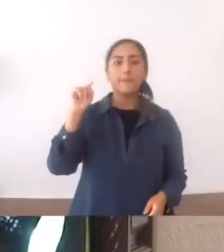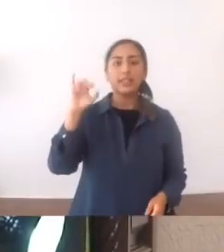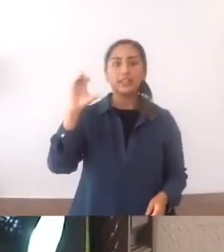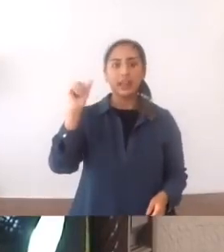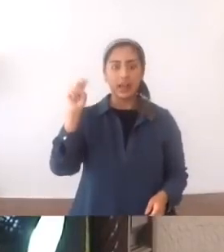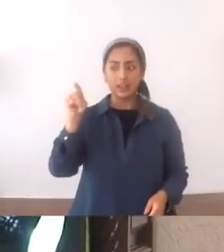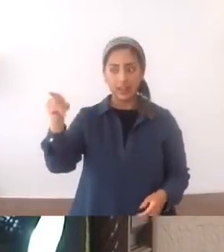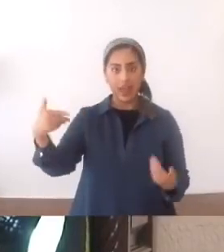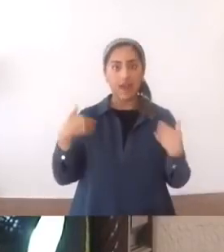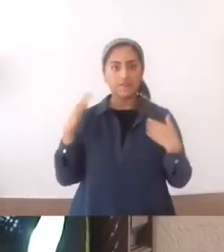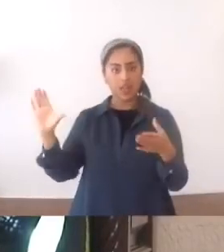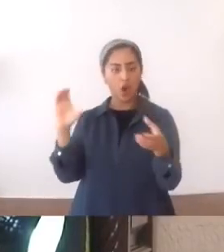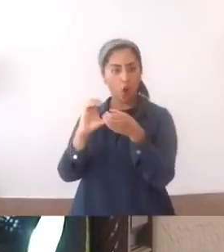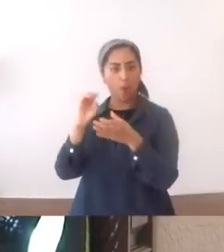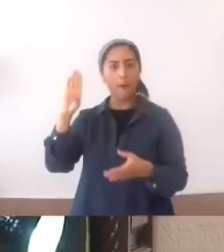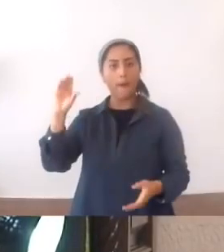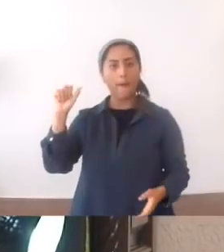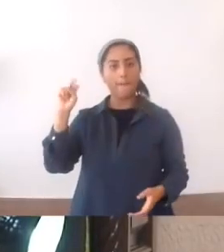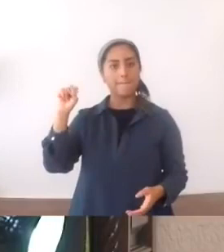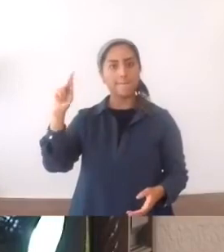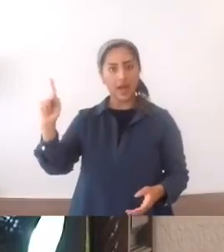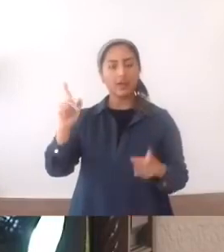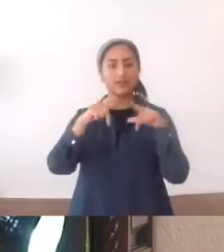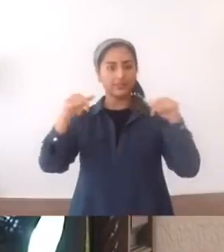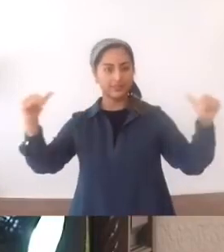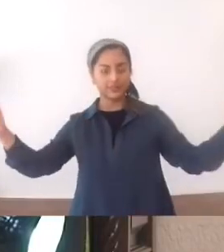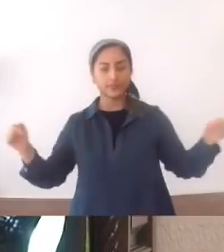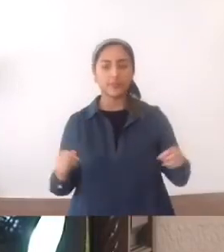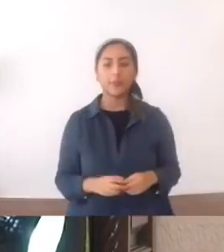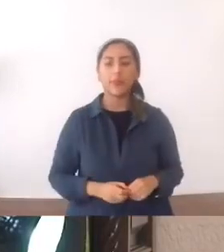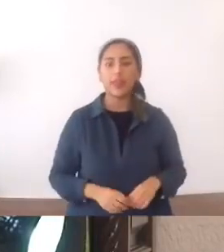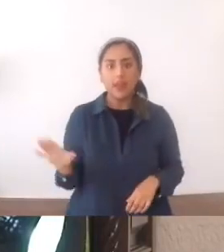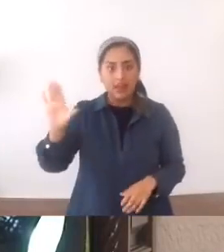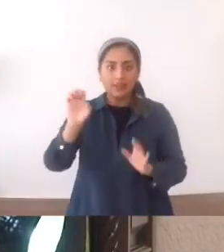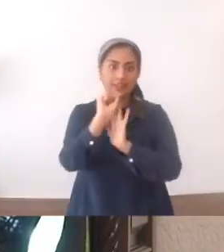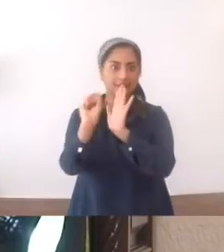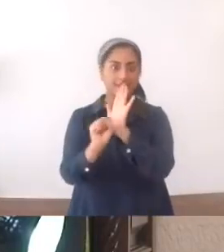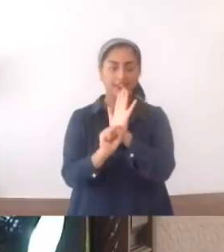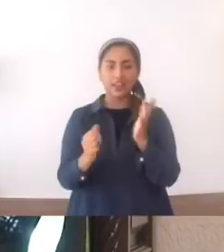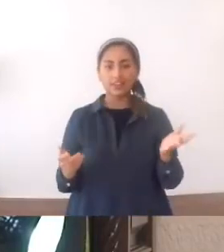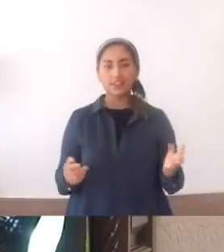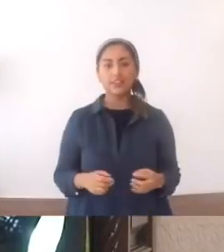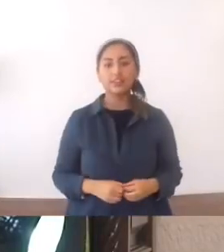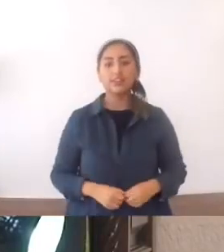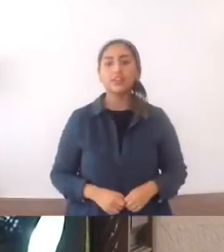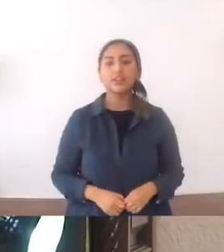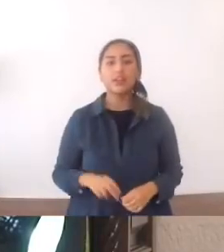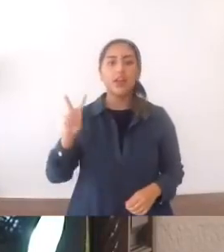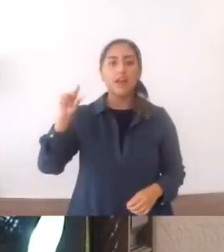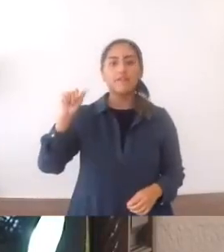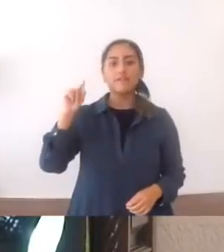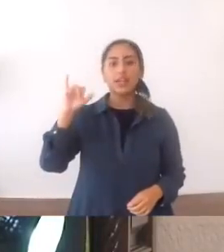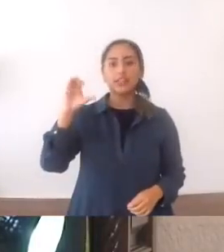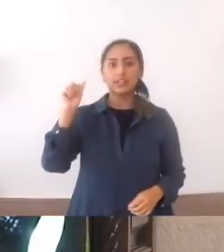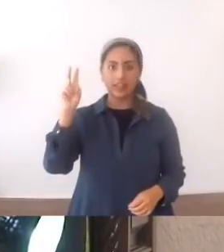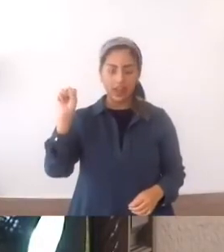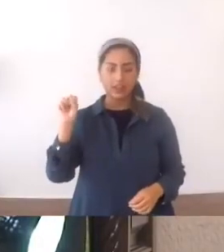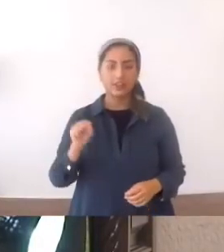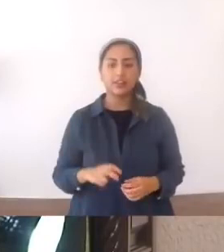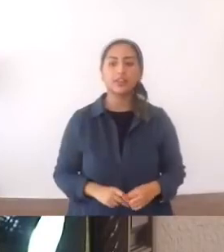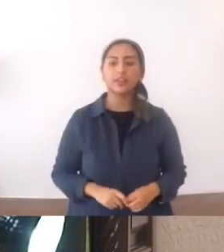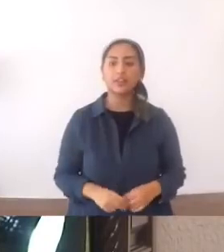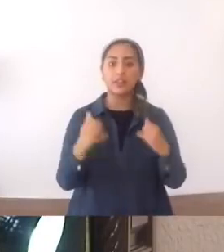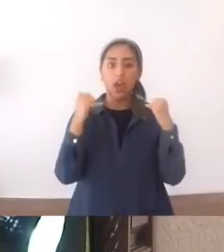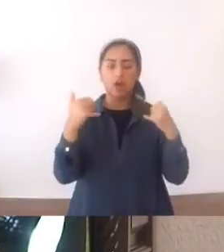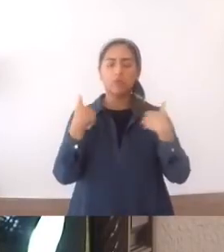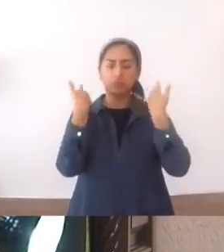El that. Vaticano tiene su propio banco, The Vatican has their own etcétera. bank, Es decir, etc. es un estado It is a state, Vaticano.